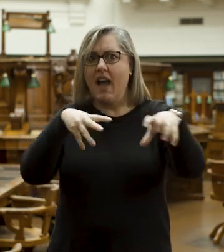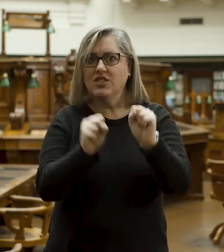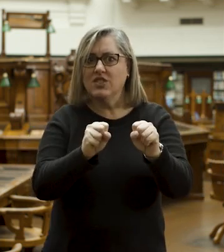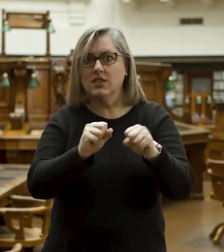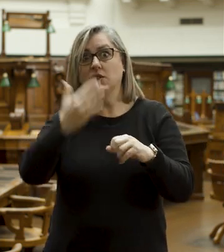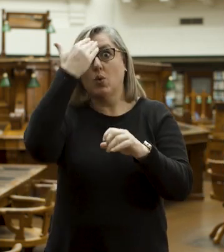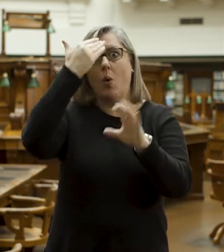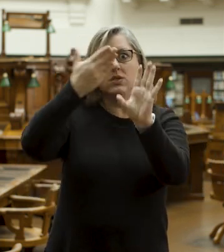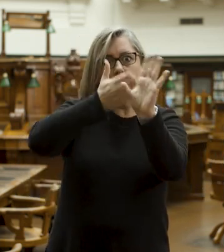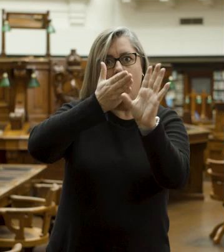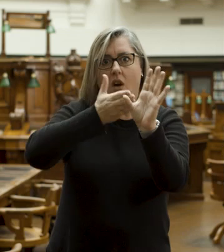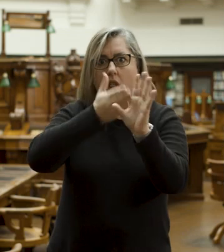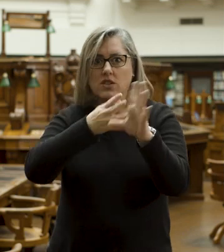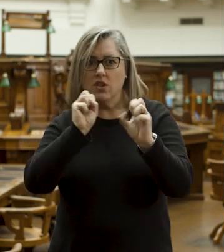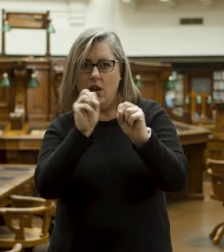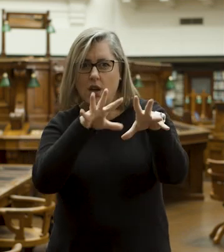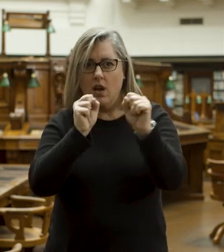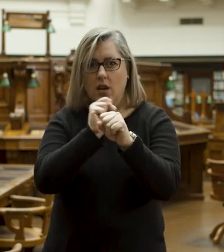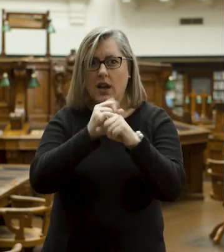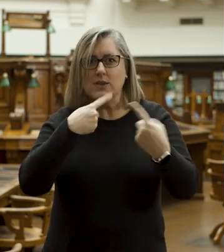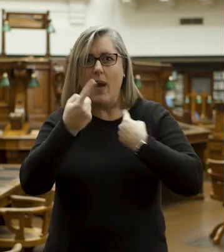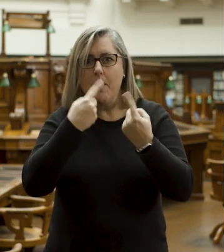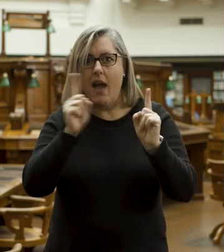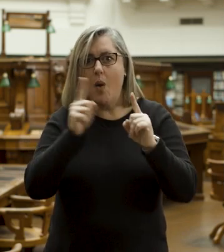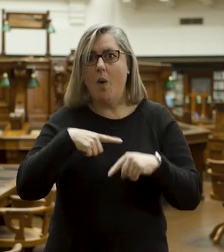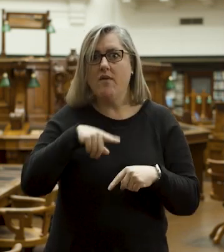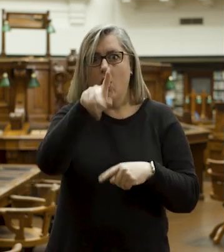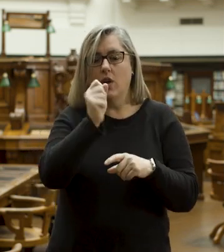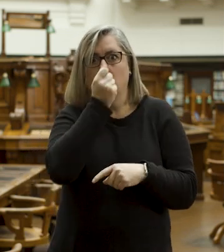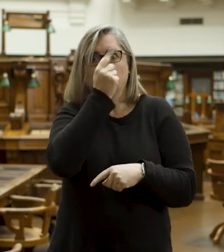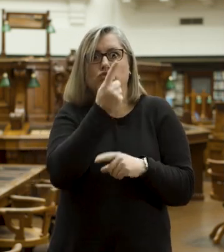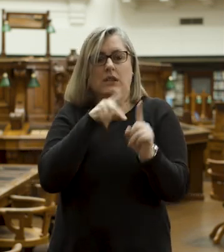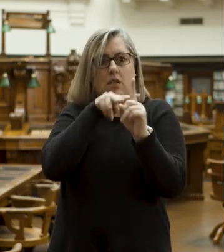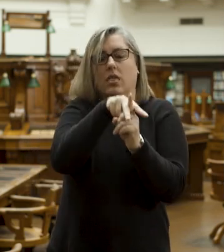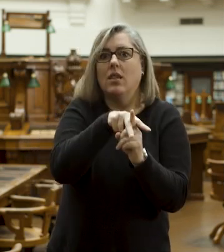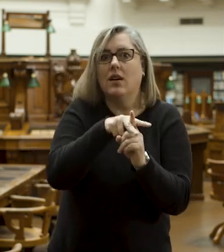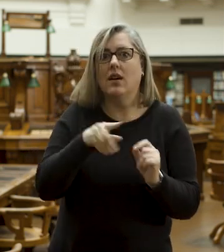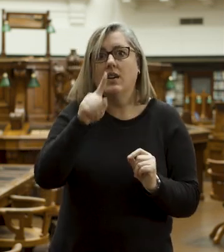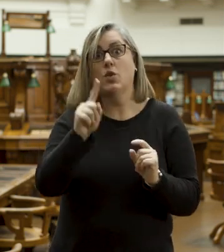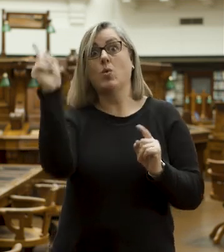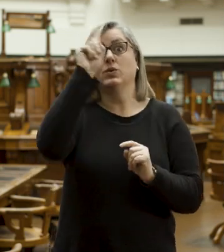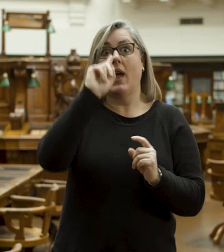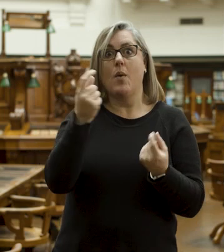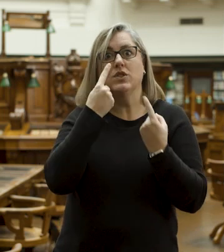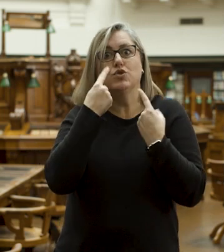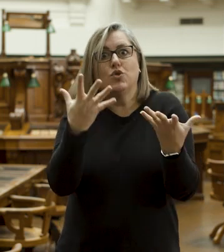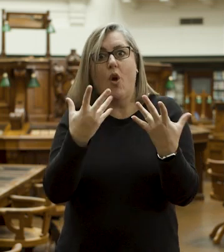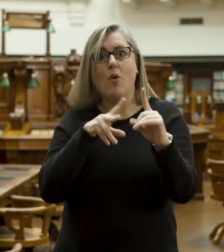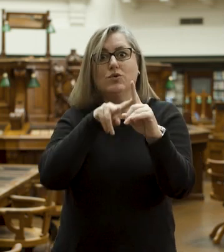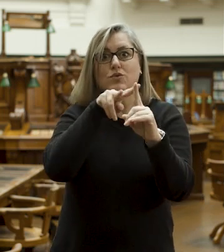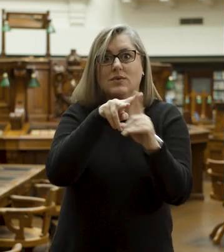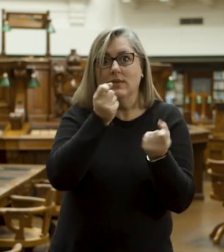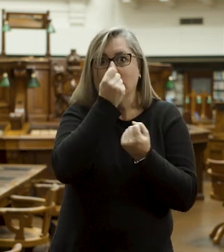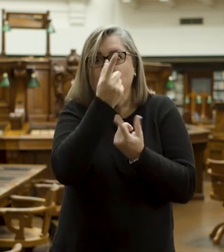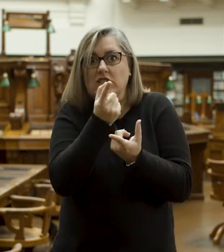psychological principles that explain why you get fooled. And so today I'm going to show you a trick and I'm going to show